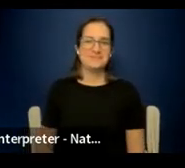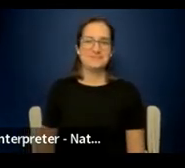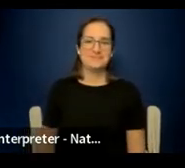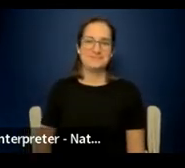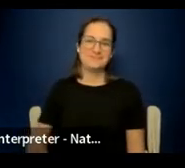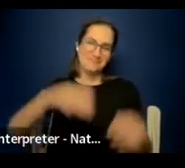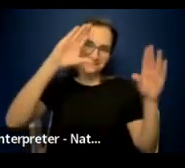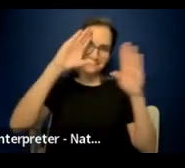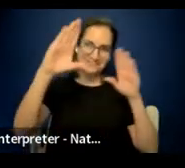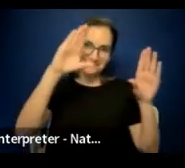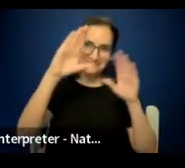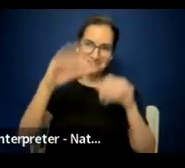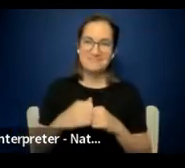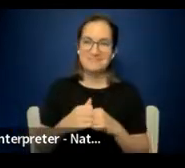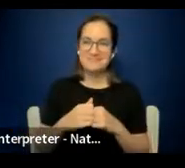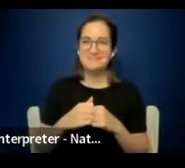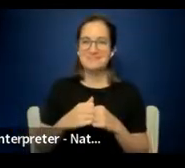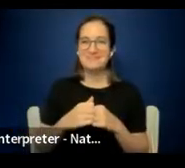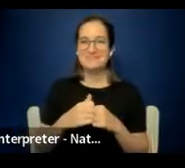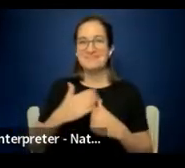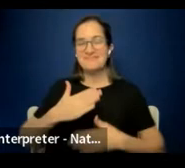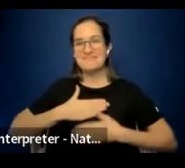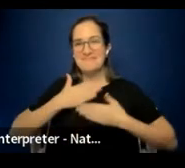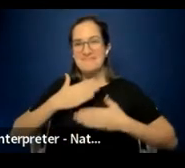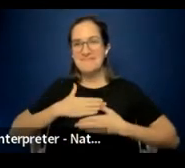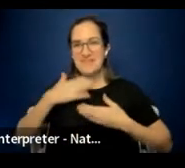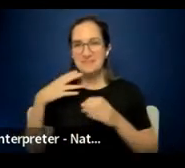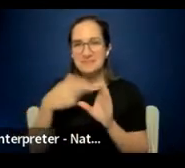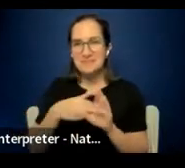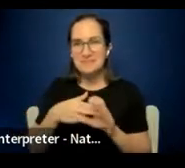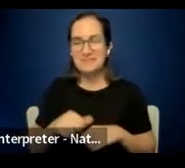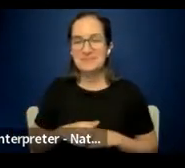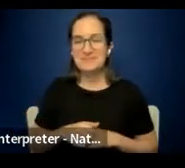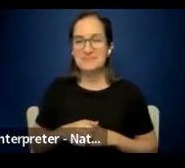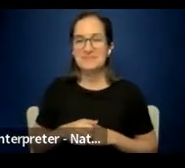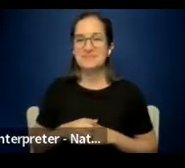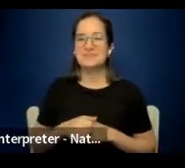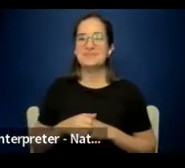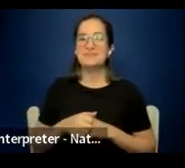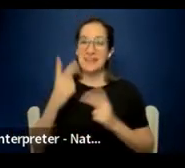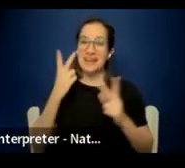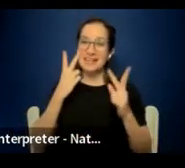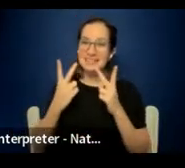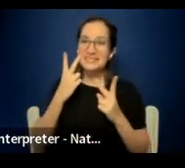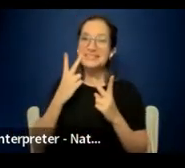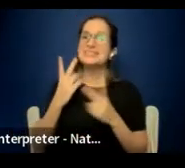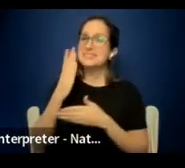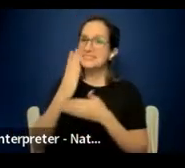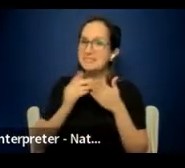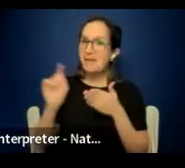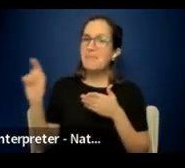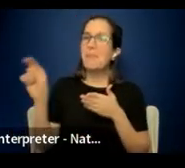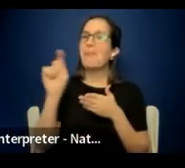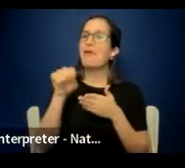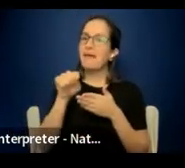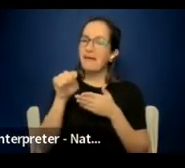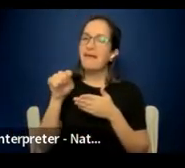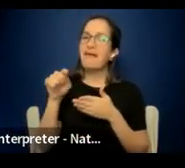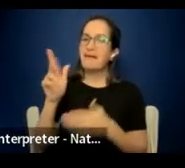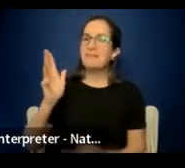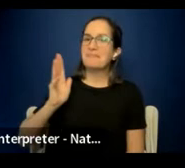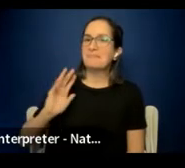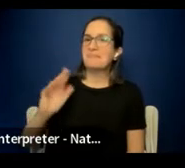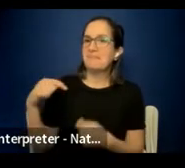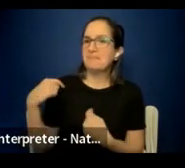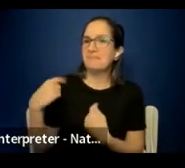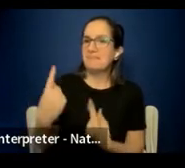Hi, everyone. Great to be with all of you this morning. I see some familiar faces and names from our last two